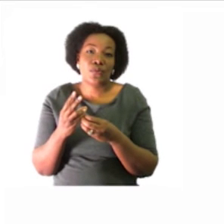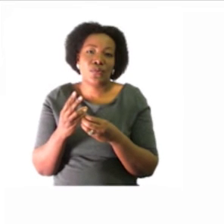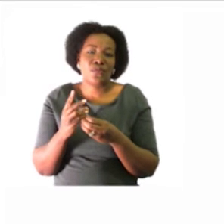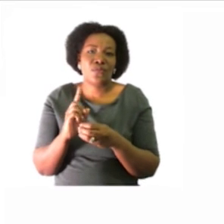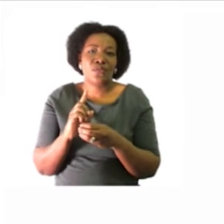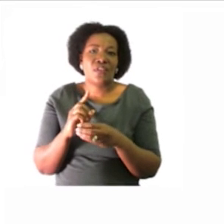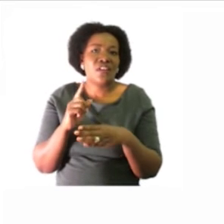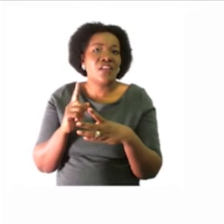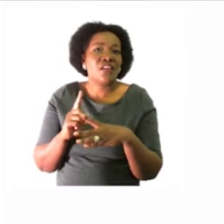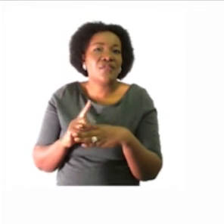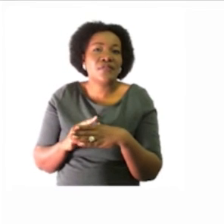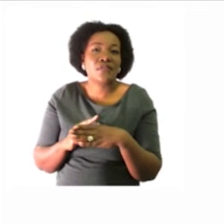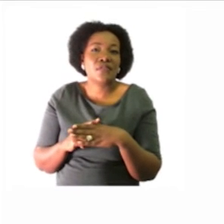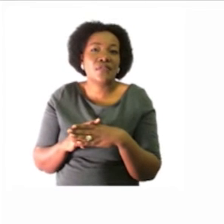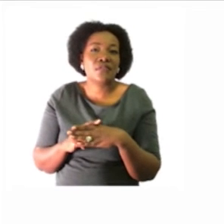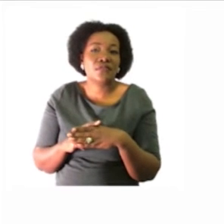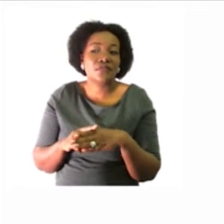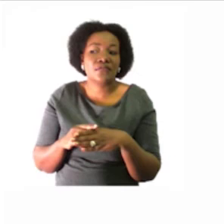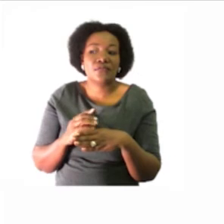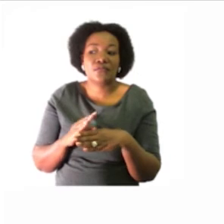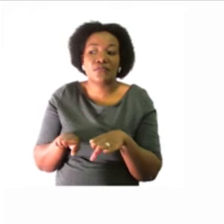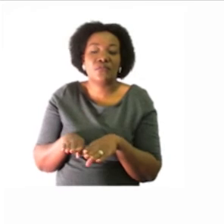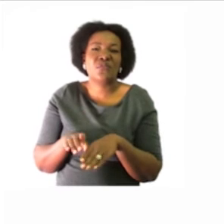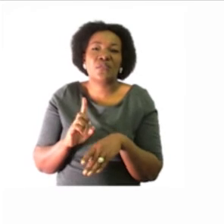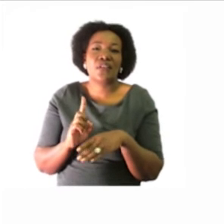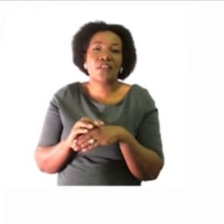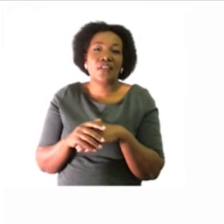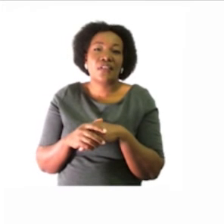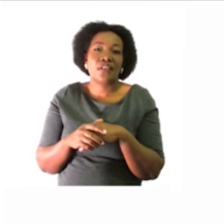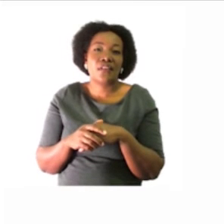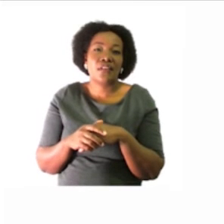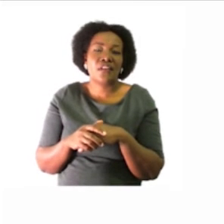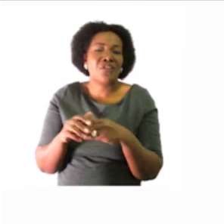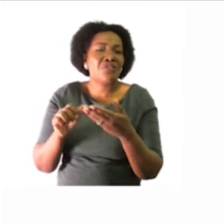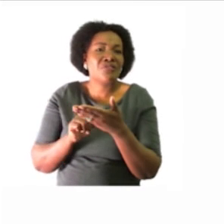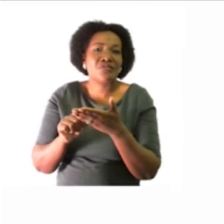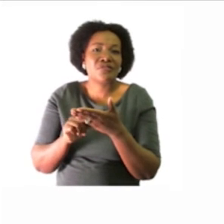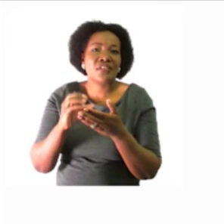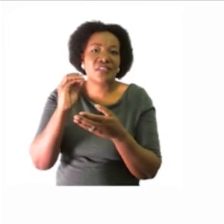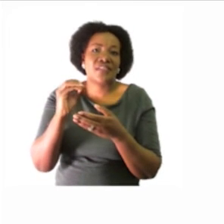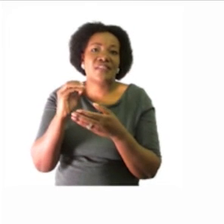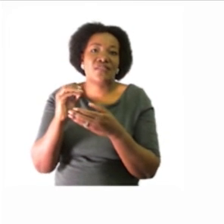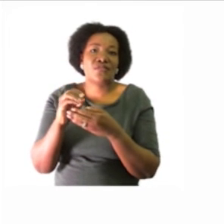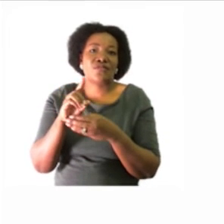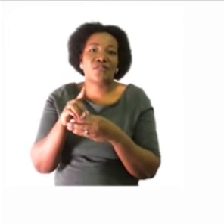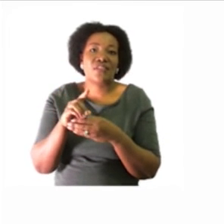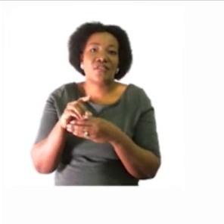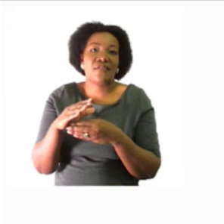doing? Yes, you scratch out the 0 and then you write the leftover numbers, which is going to